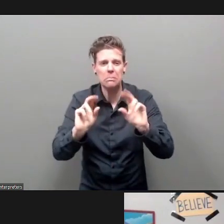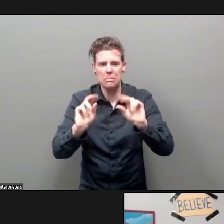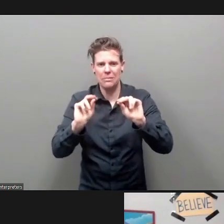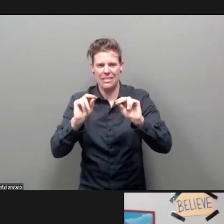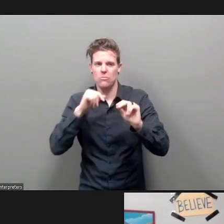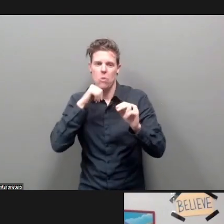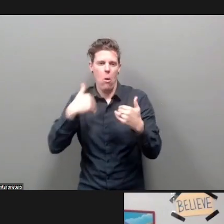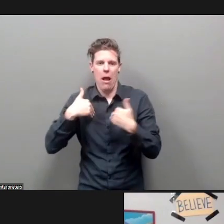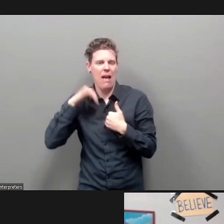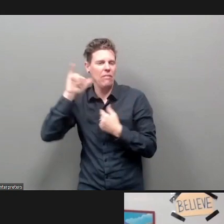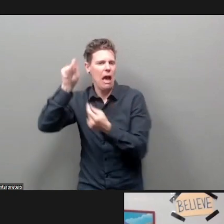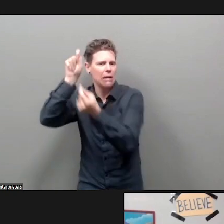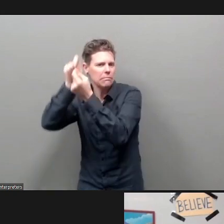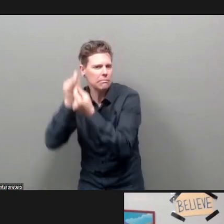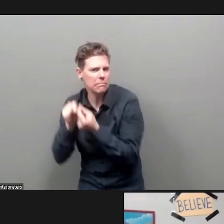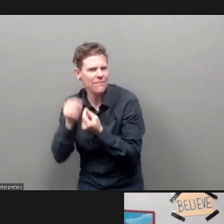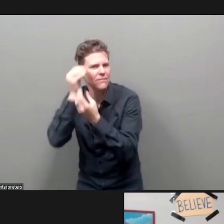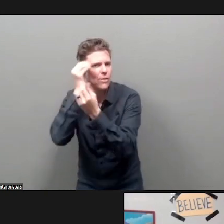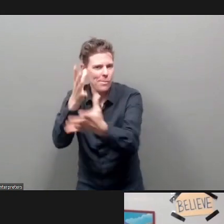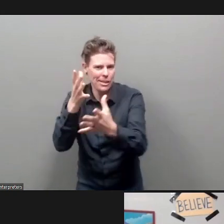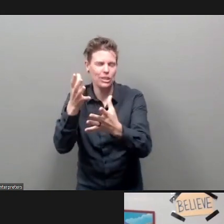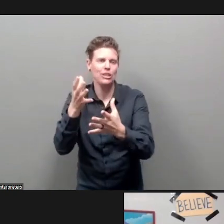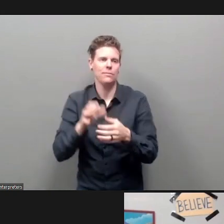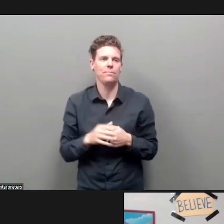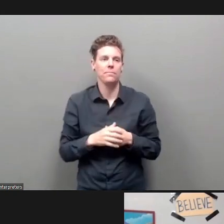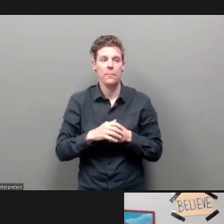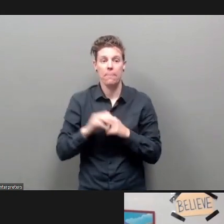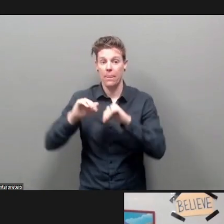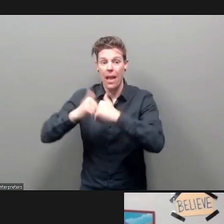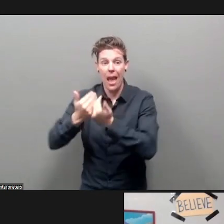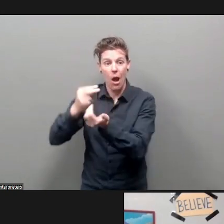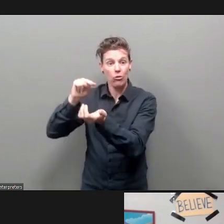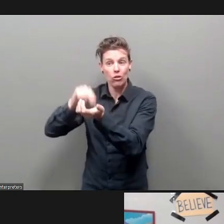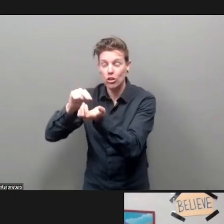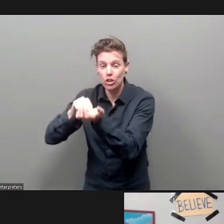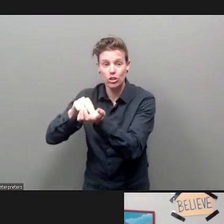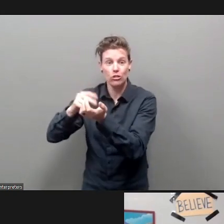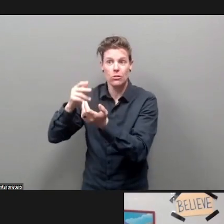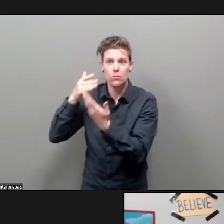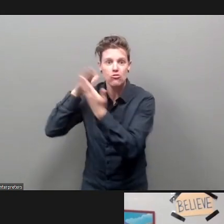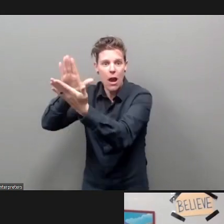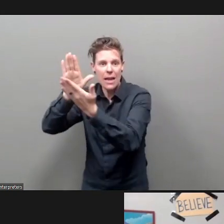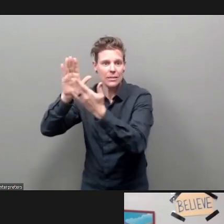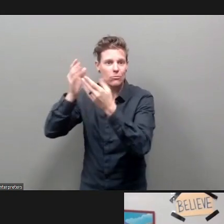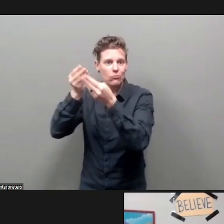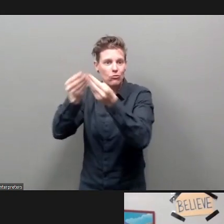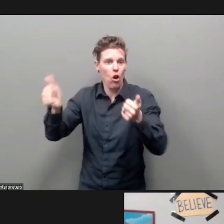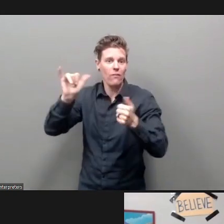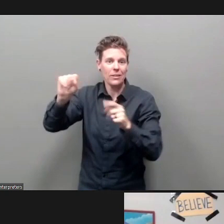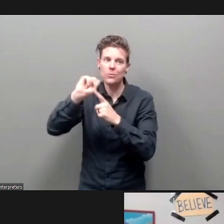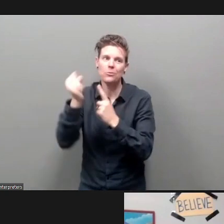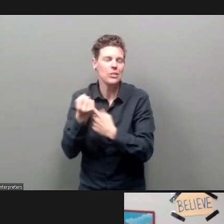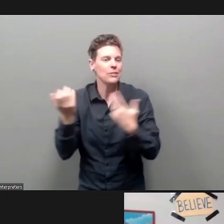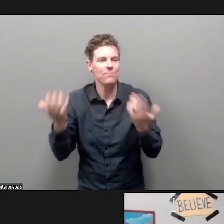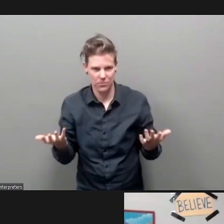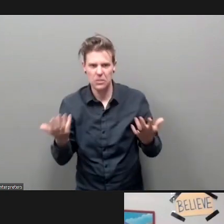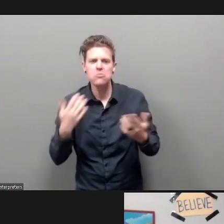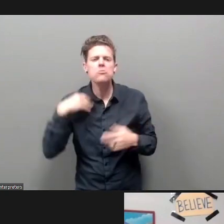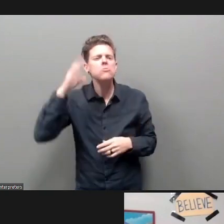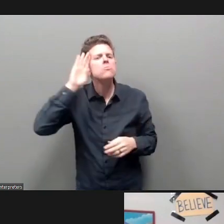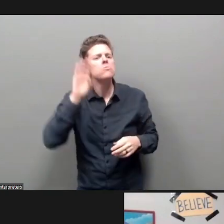how nursing is approaching it. I know they're working though extensively with higher education in colleges